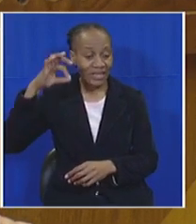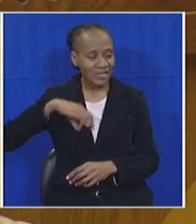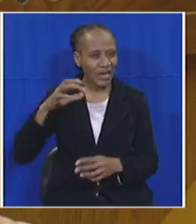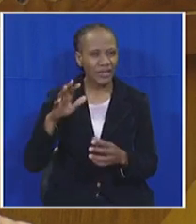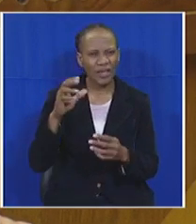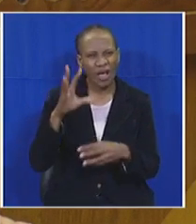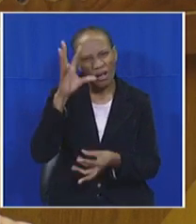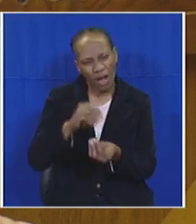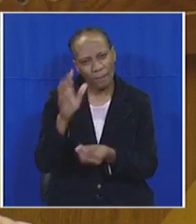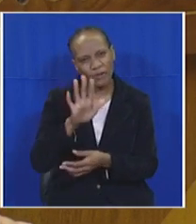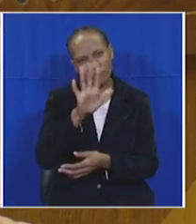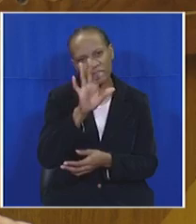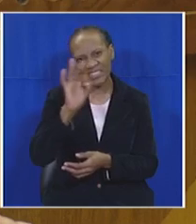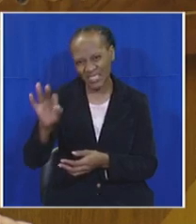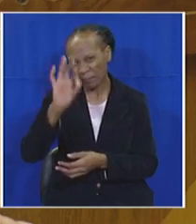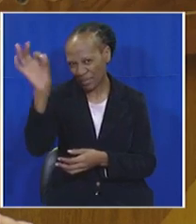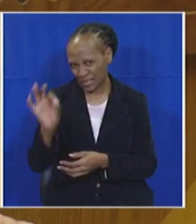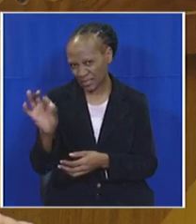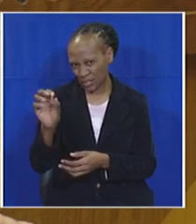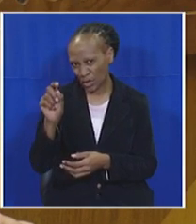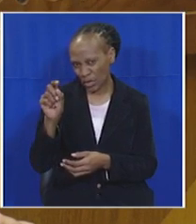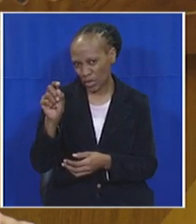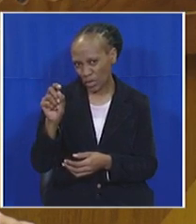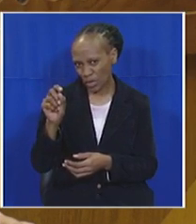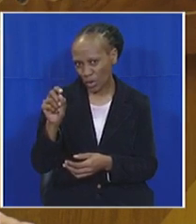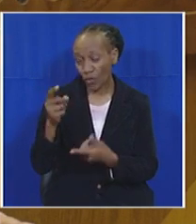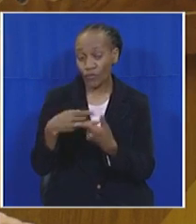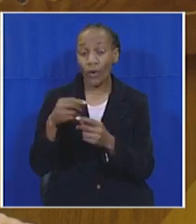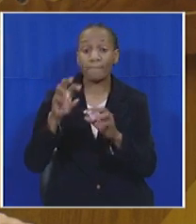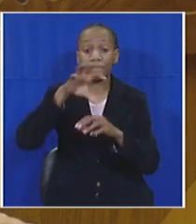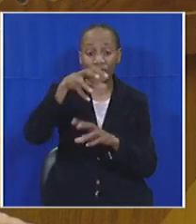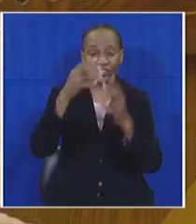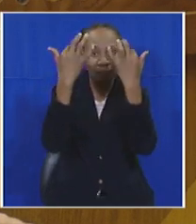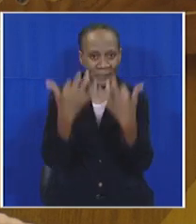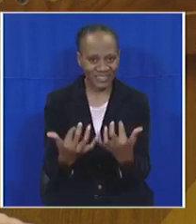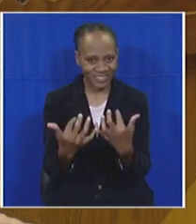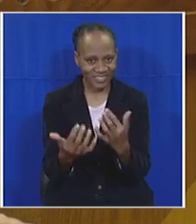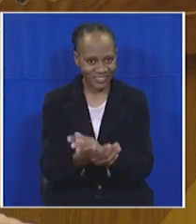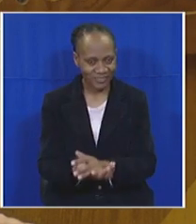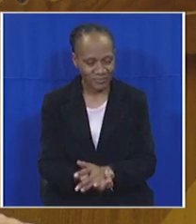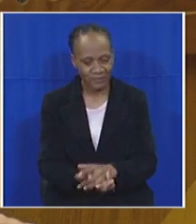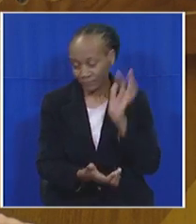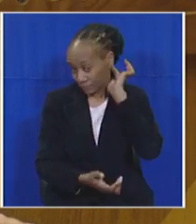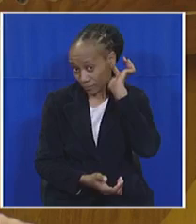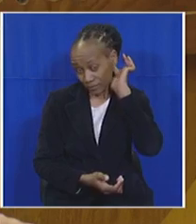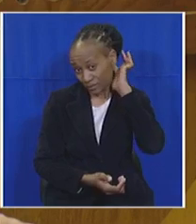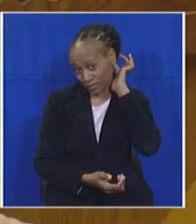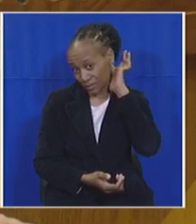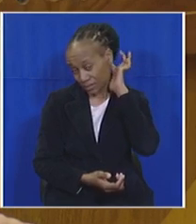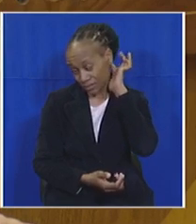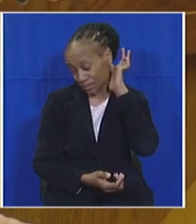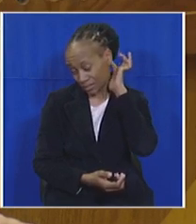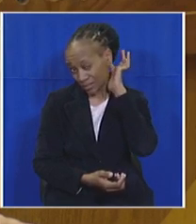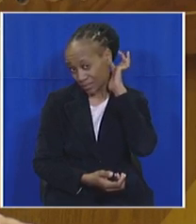comprise just 53.2% of the total provincial budget, according to the latest provincial budget and